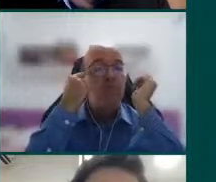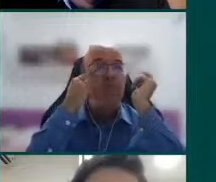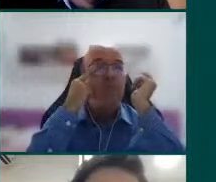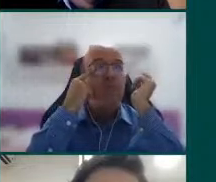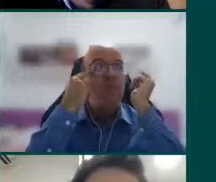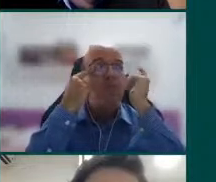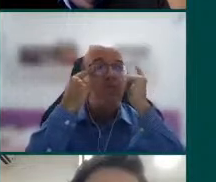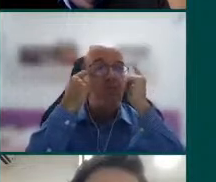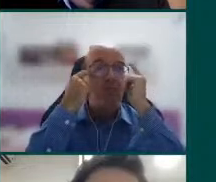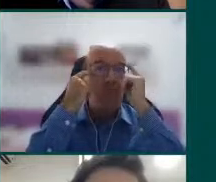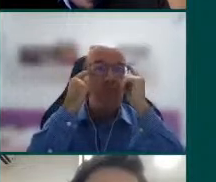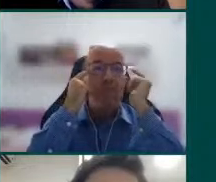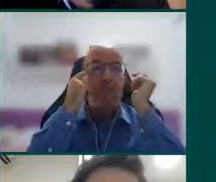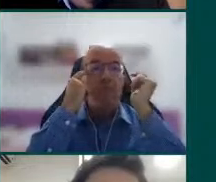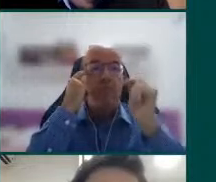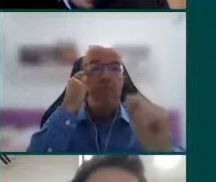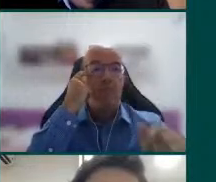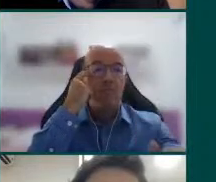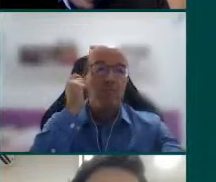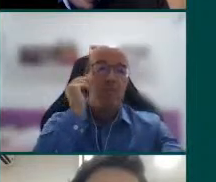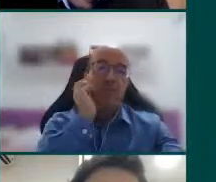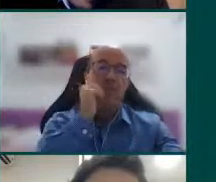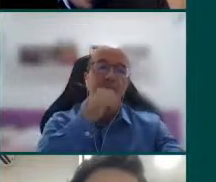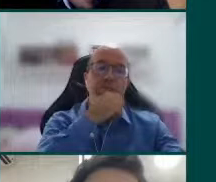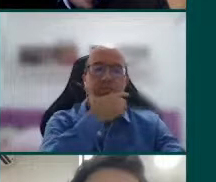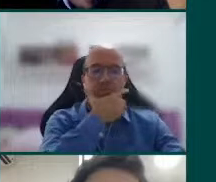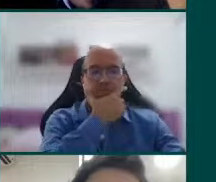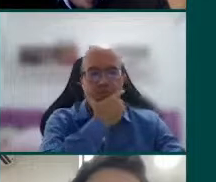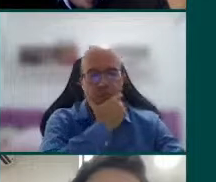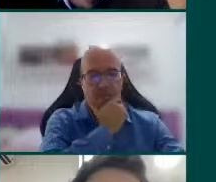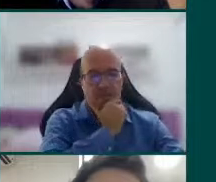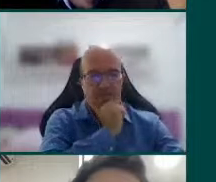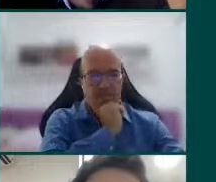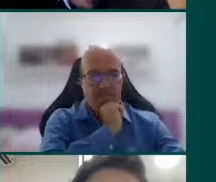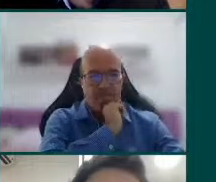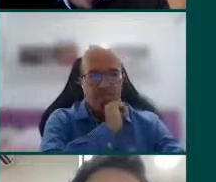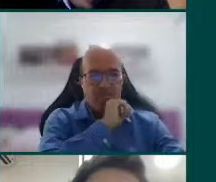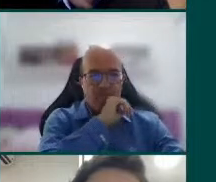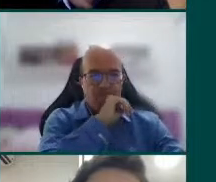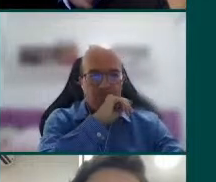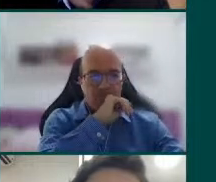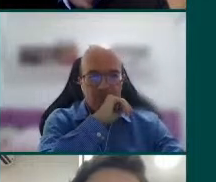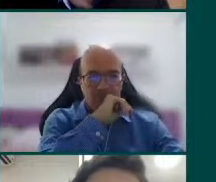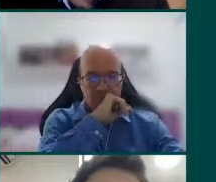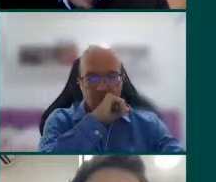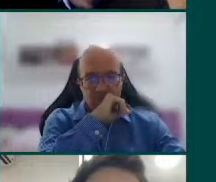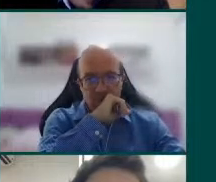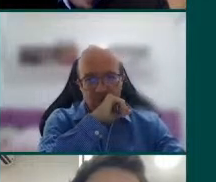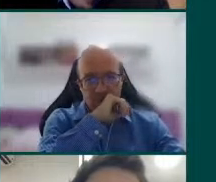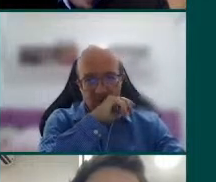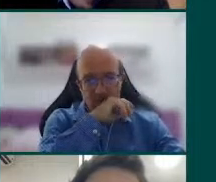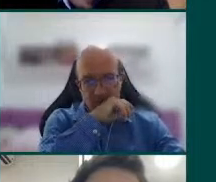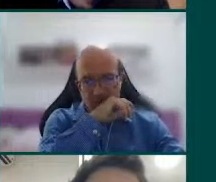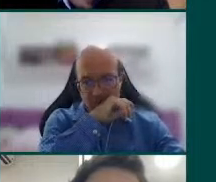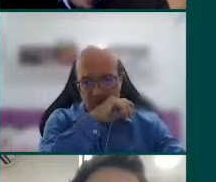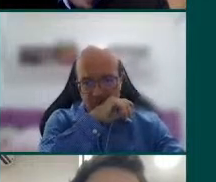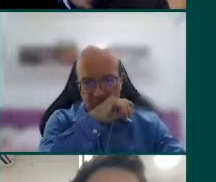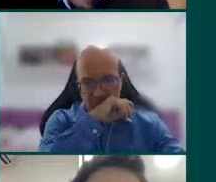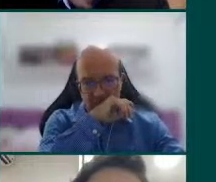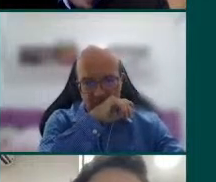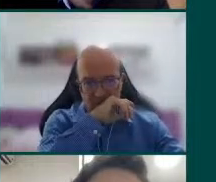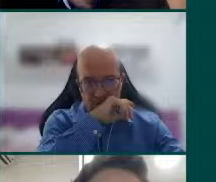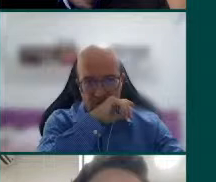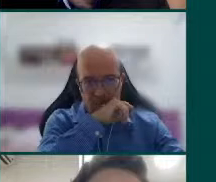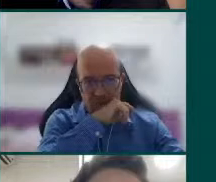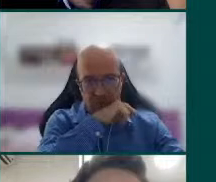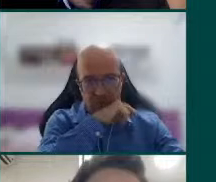Good questions. Thank you. So I would say the main challenges introducing biofuels into the U.S., if